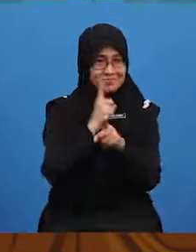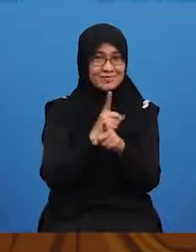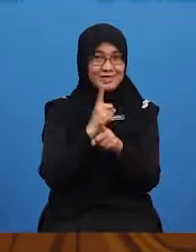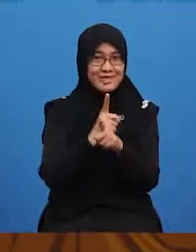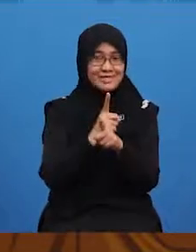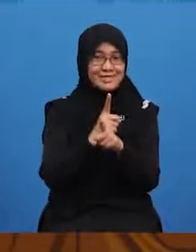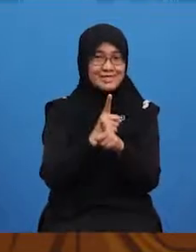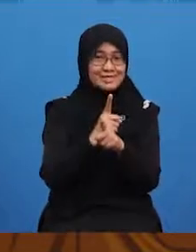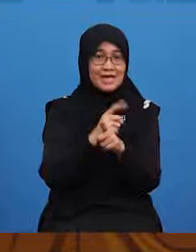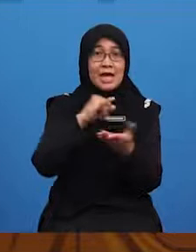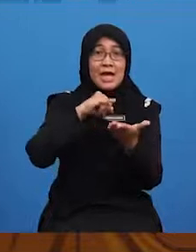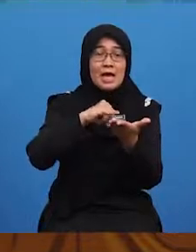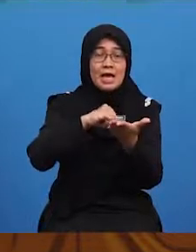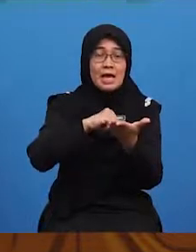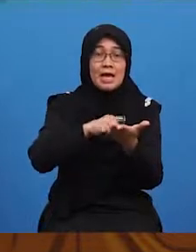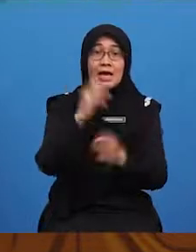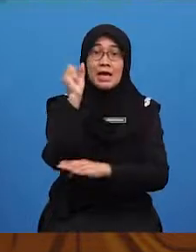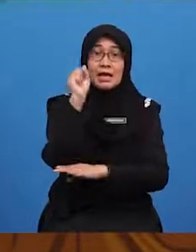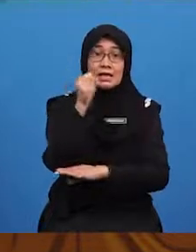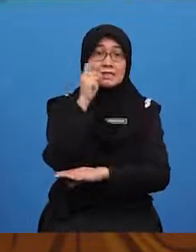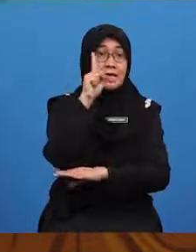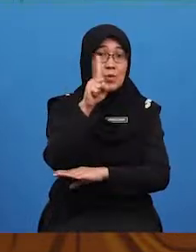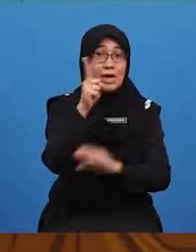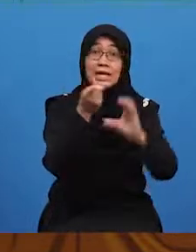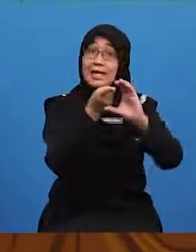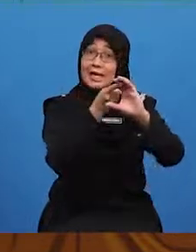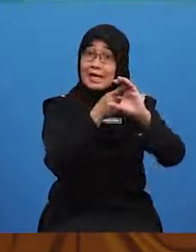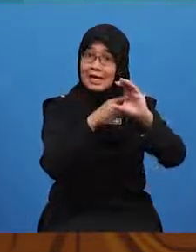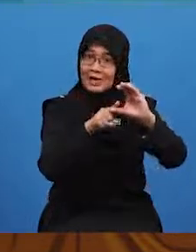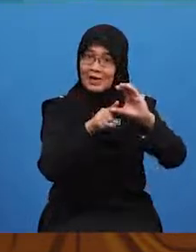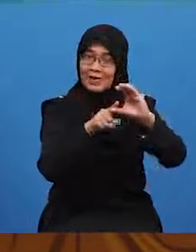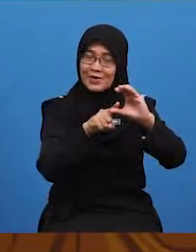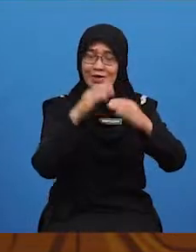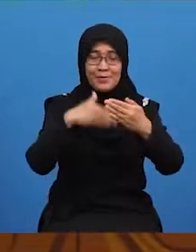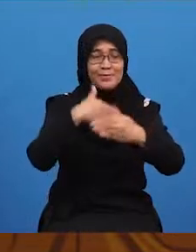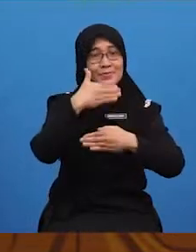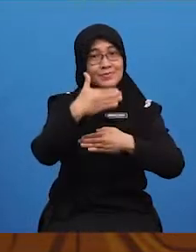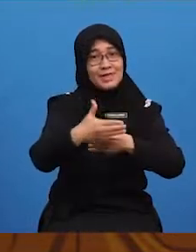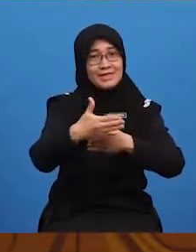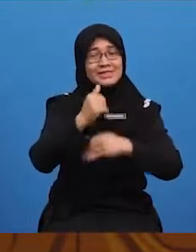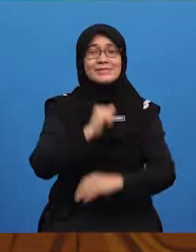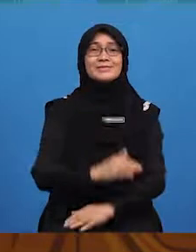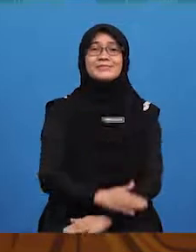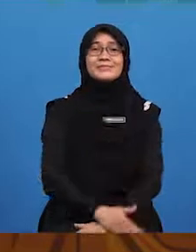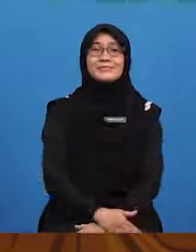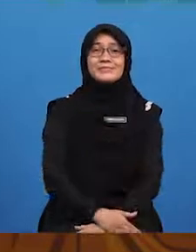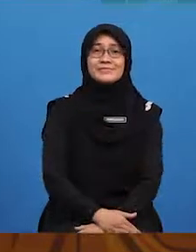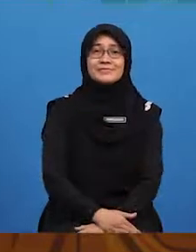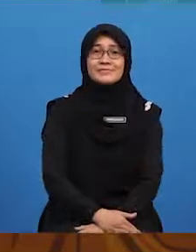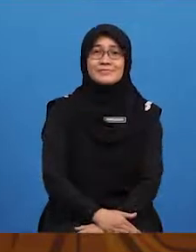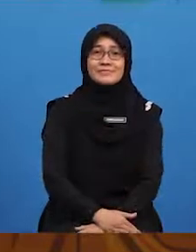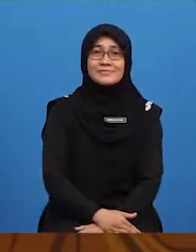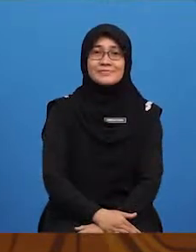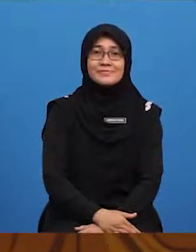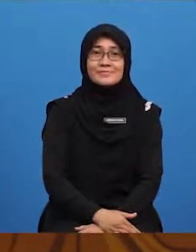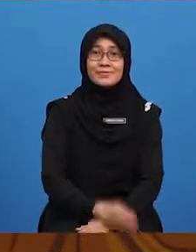Absolutely correct. It's 1 o'clock. Next one.